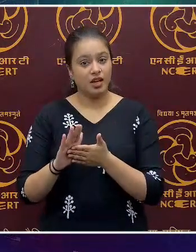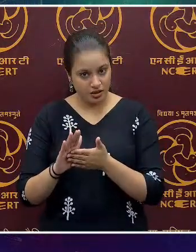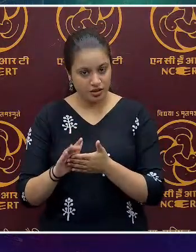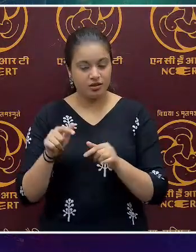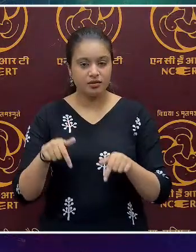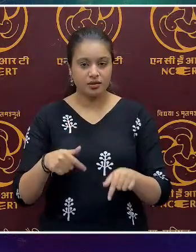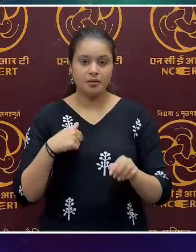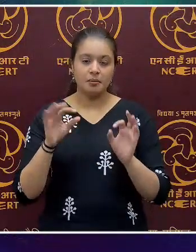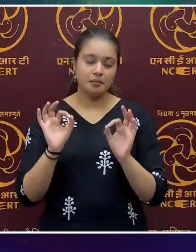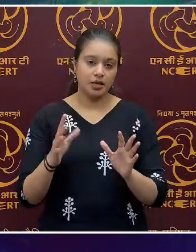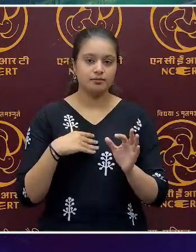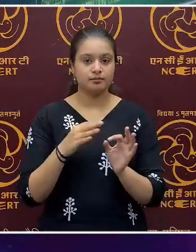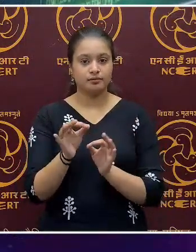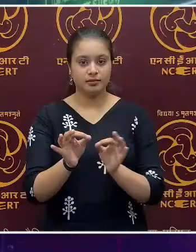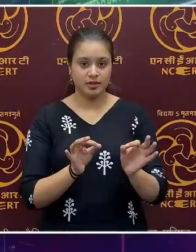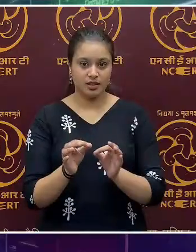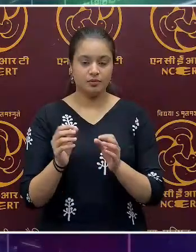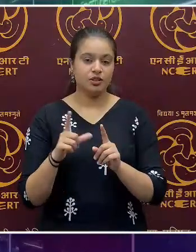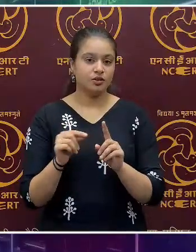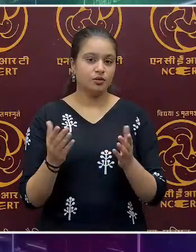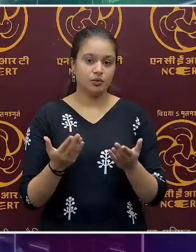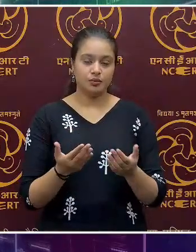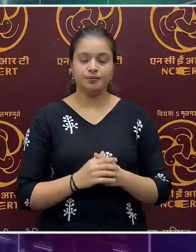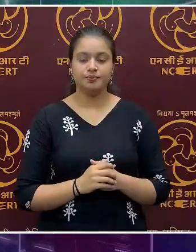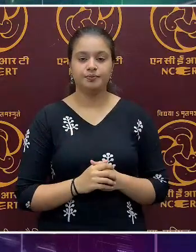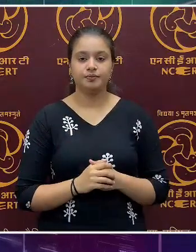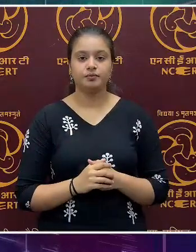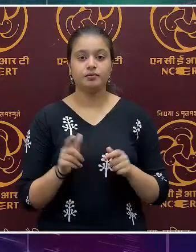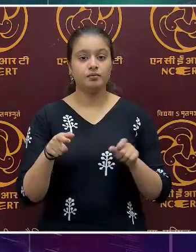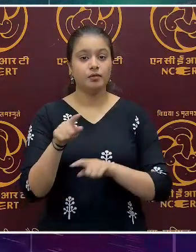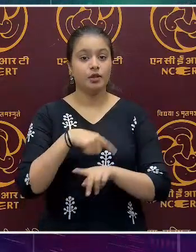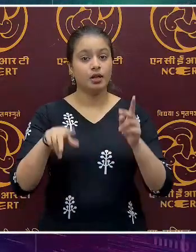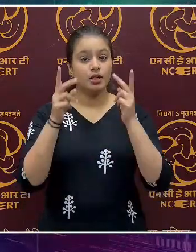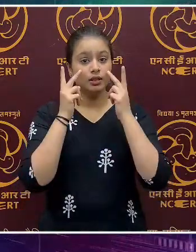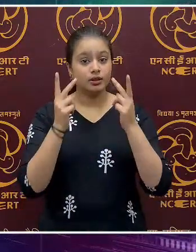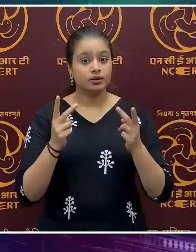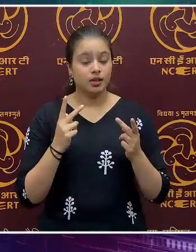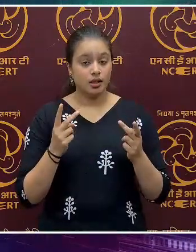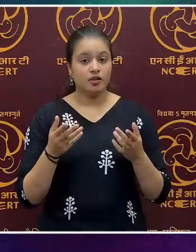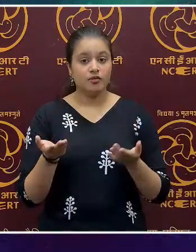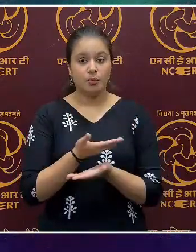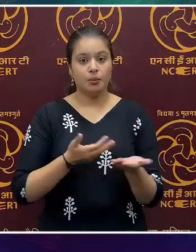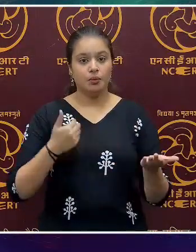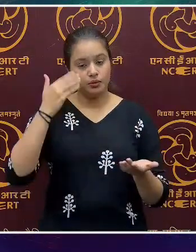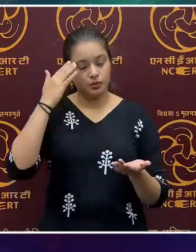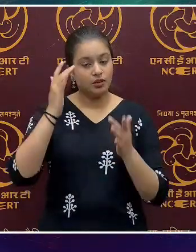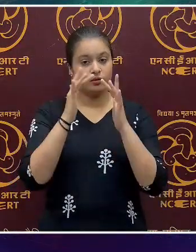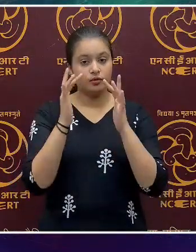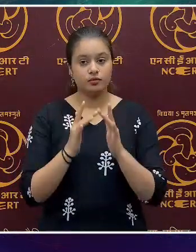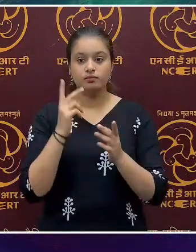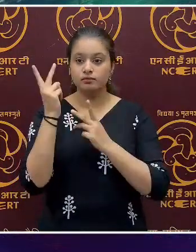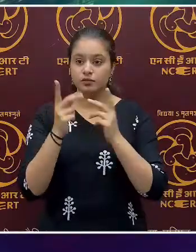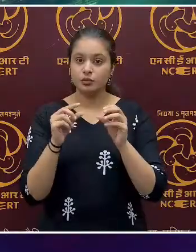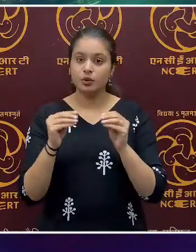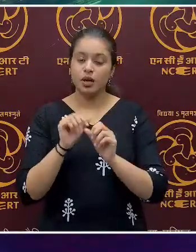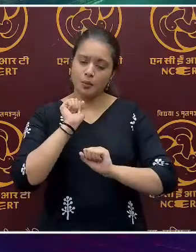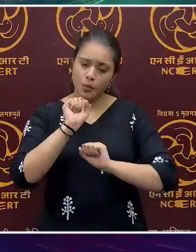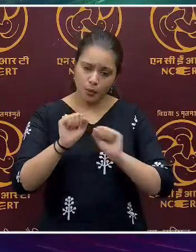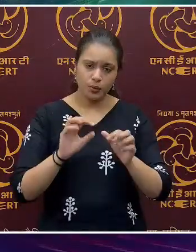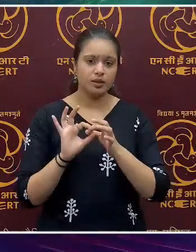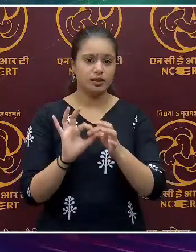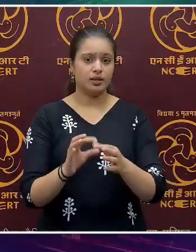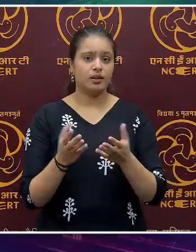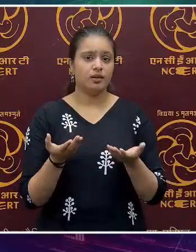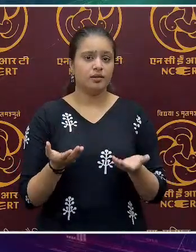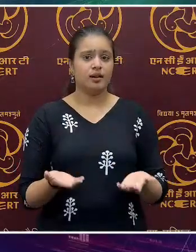this wonderful explanation of bubble sort. So, dear viewers, as you know, virtual labs are for you only. This platform